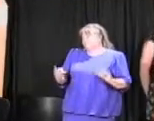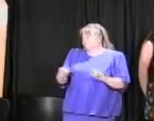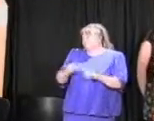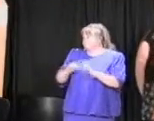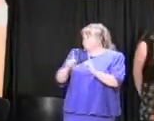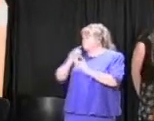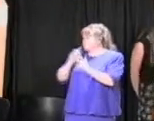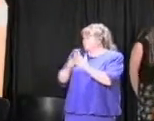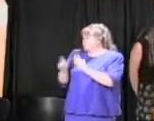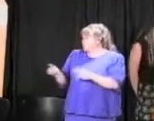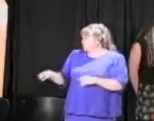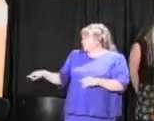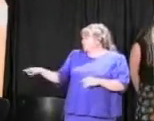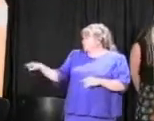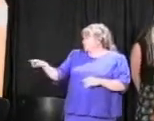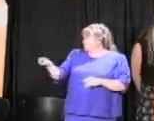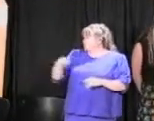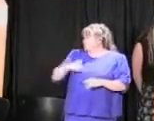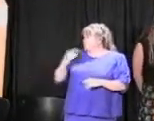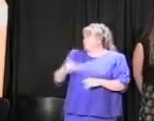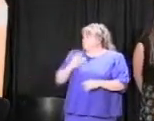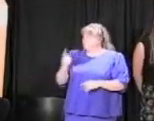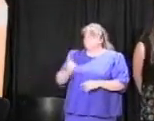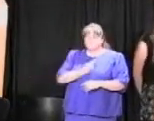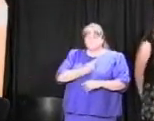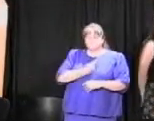Because of you guys, I know I'm not alone.